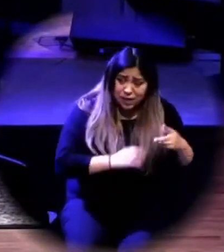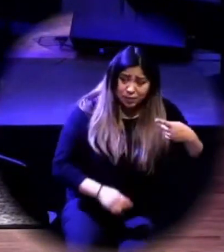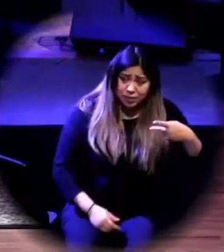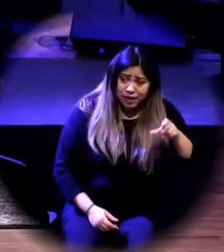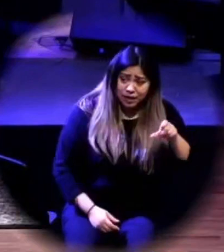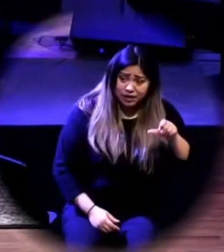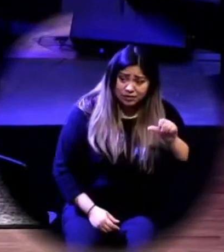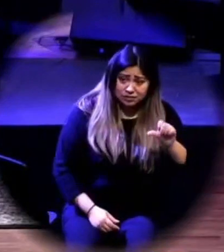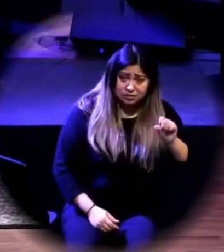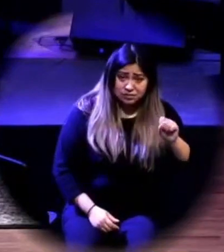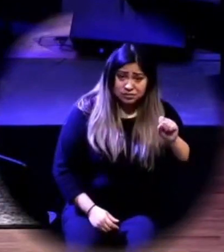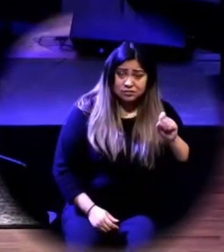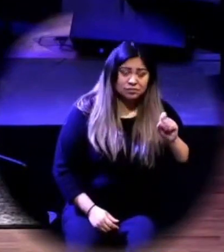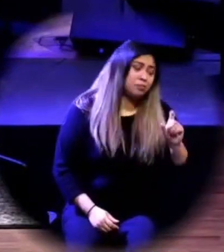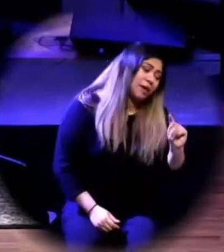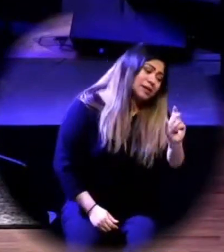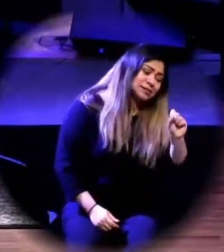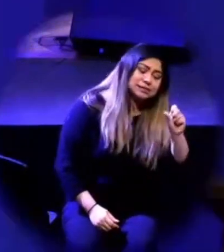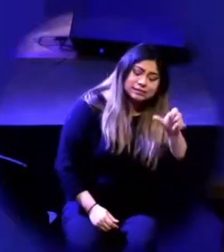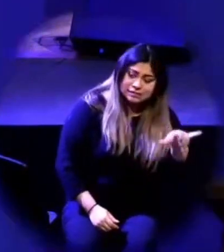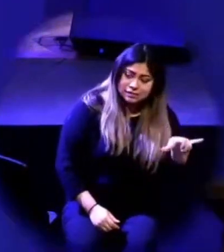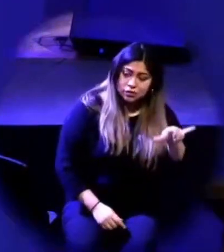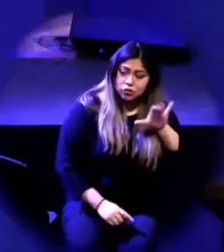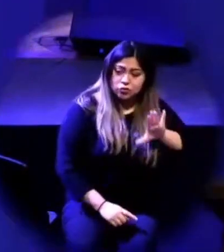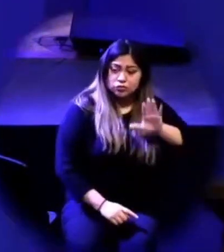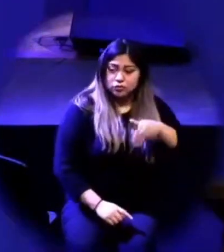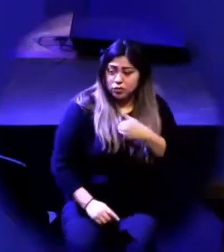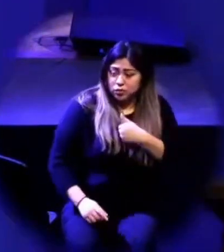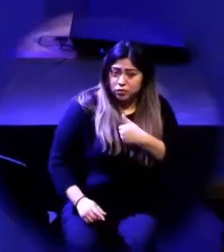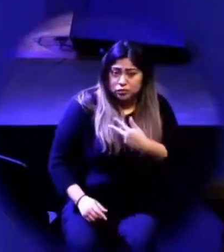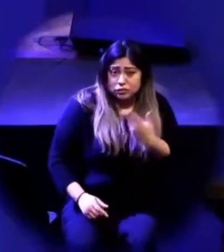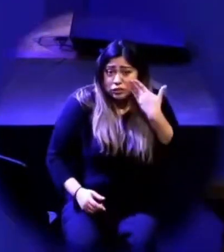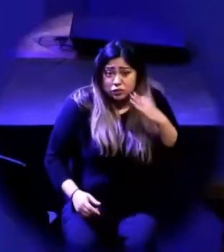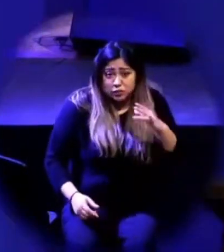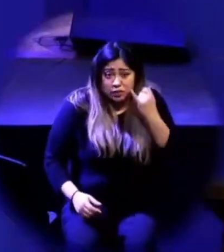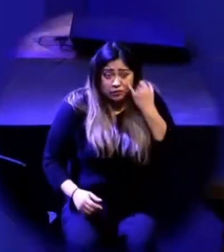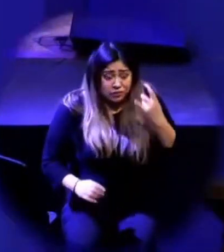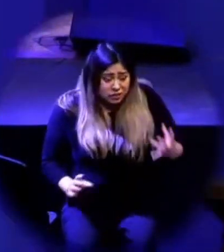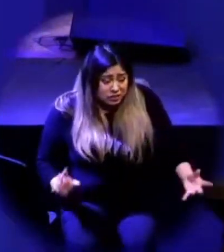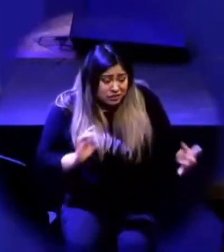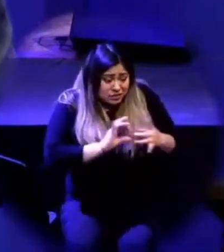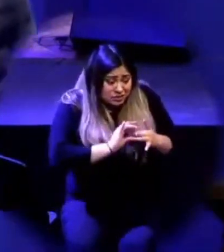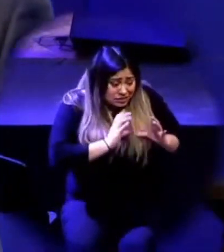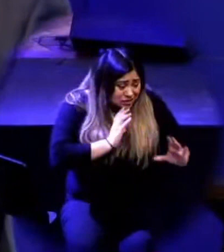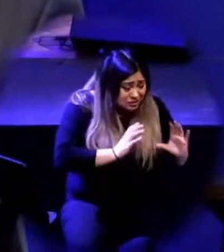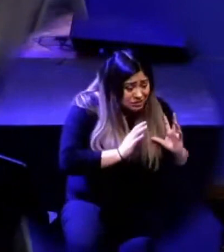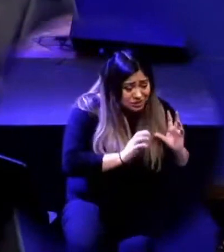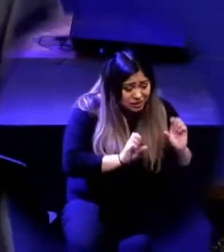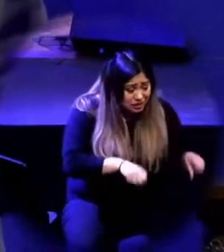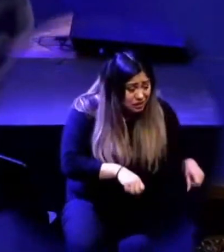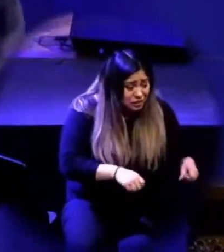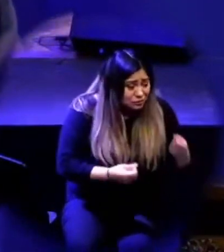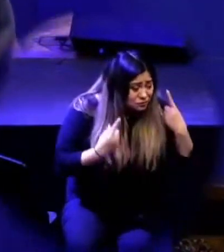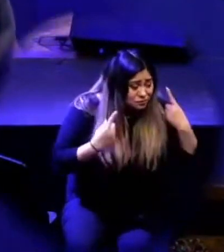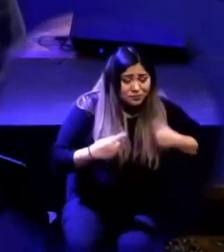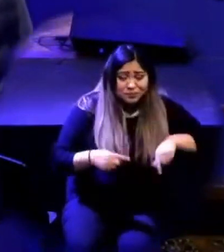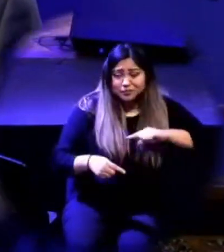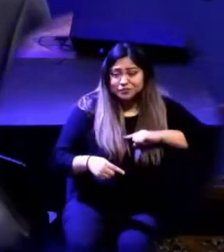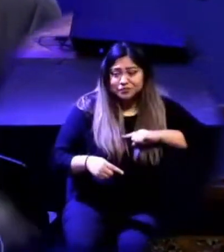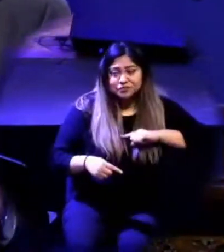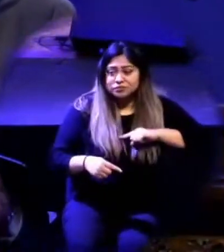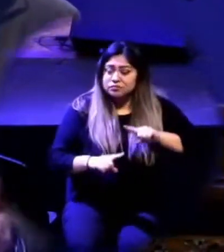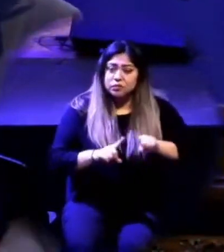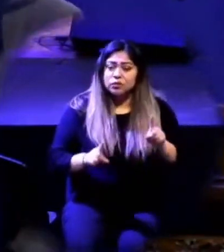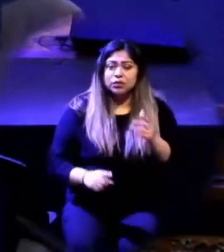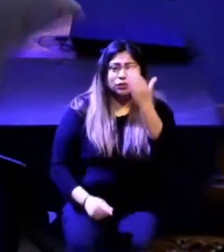we trusted that Jesus was. That in ways that we can't begin to imagine or comprehend, his spirit was there